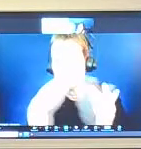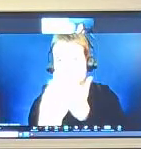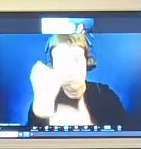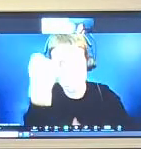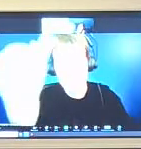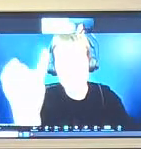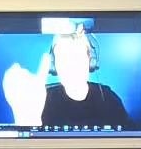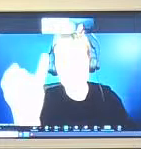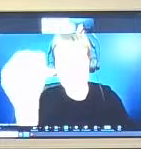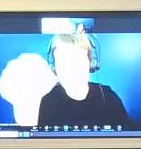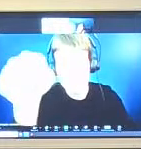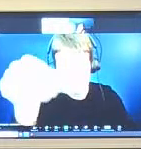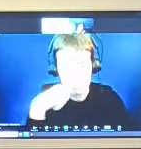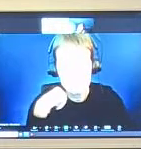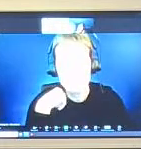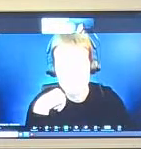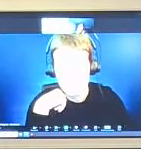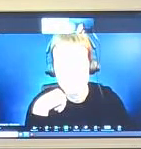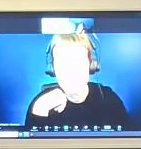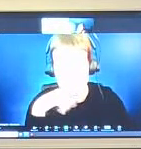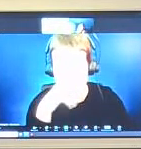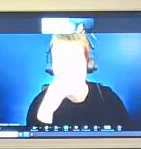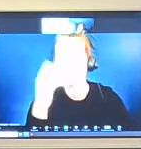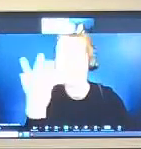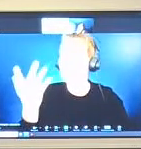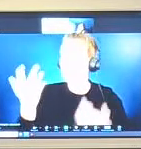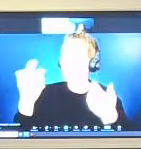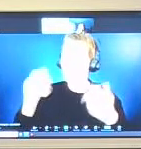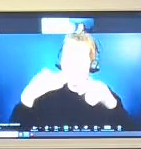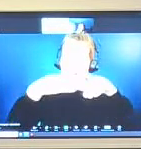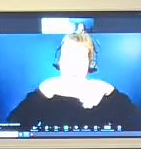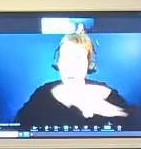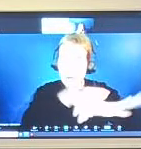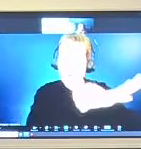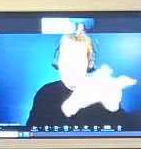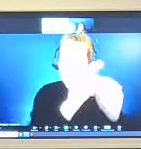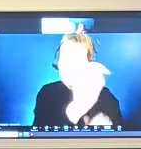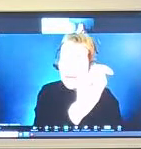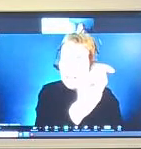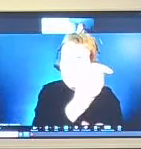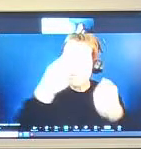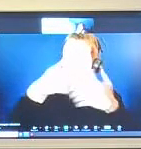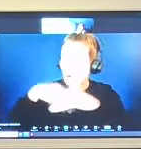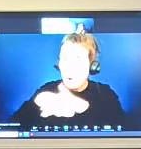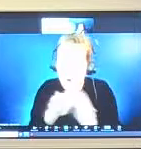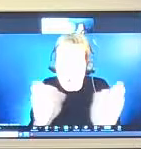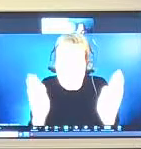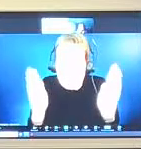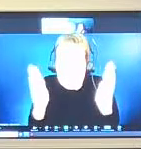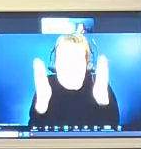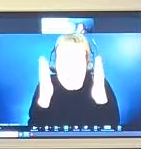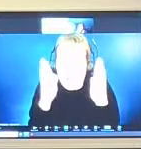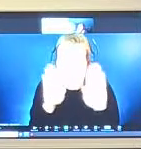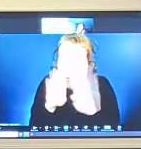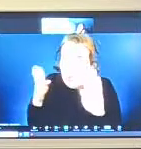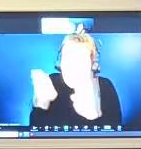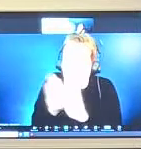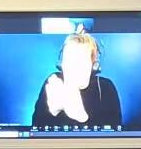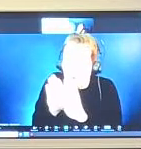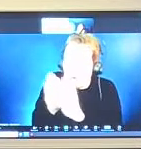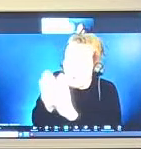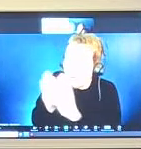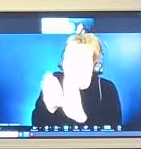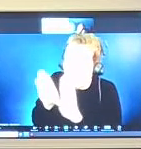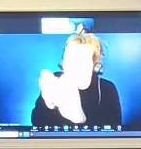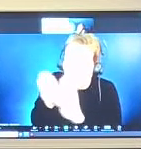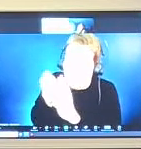Let them go in, try to get in the bathrooms, try to get in the stalls because the doors aren't spring loaded, but we'll get